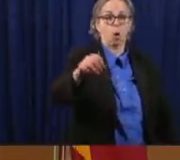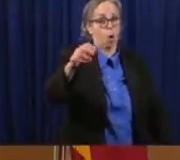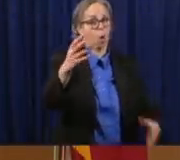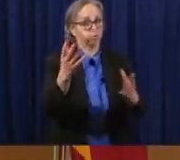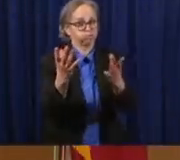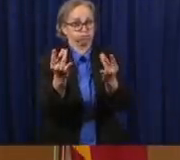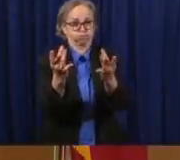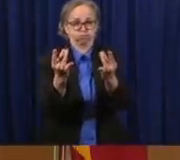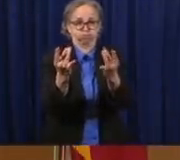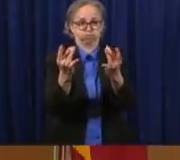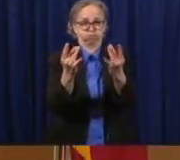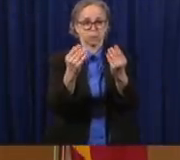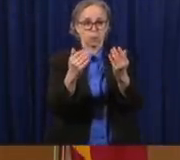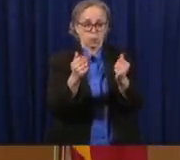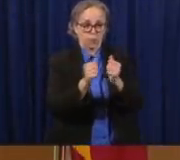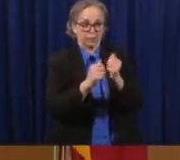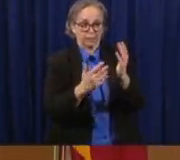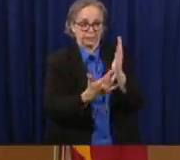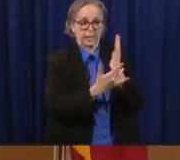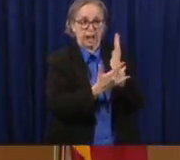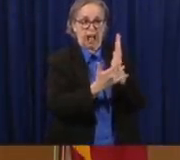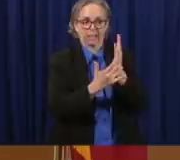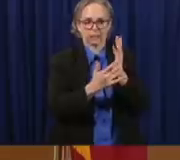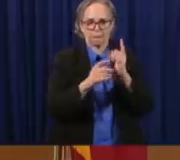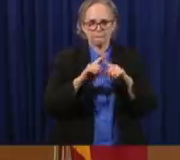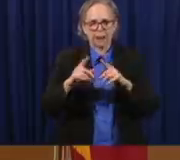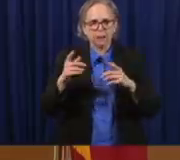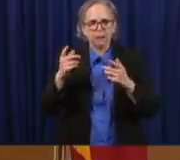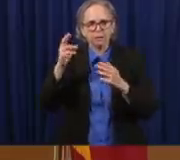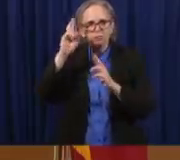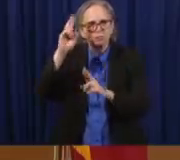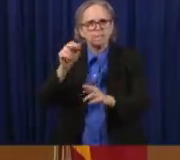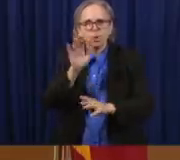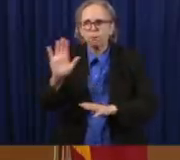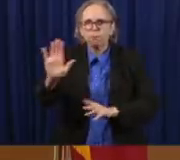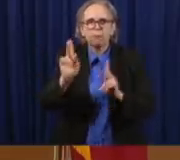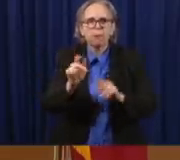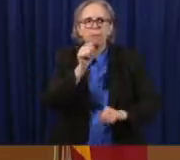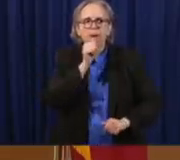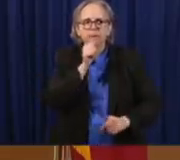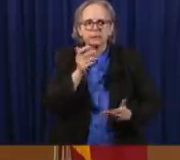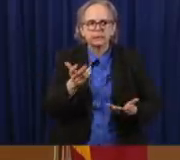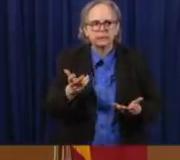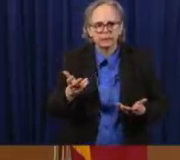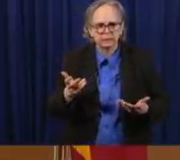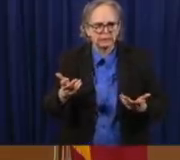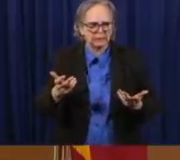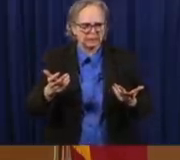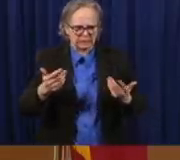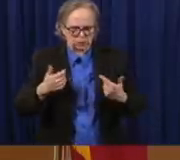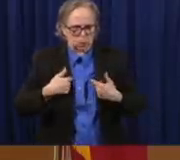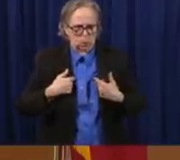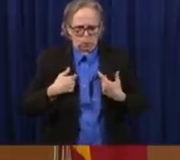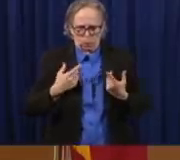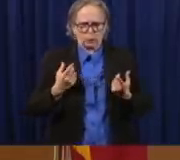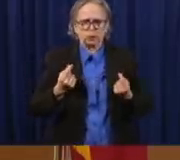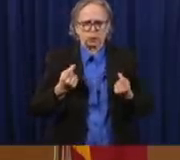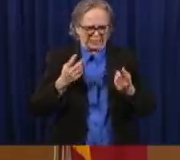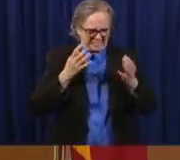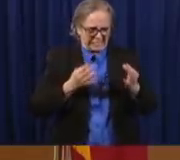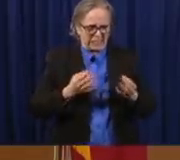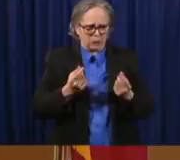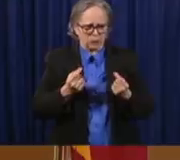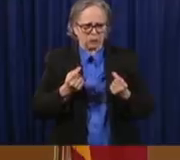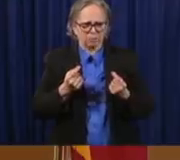most of the things that we're talking about doing will involve people's consent, and people will decide that they want to be part of that, and